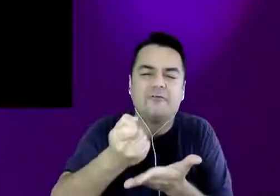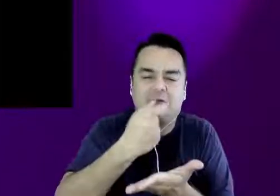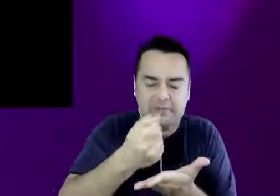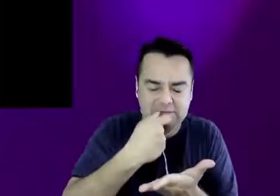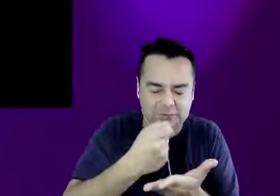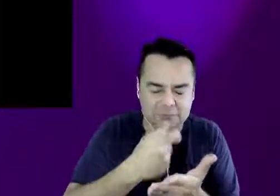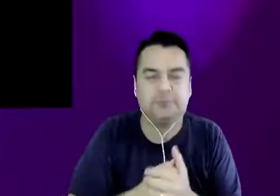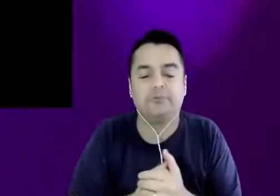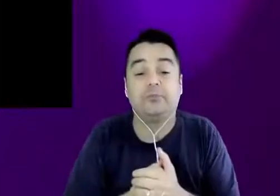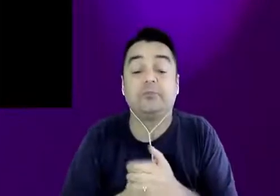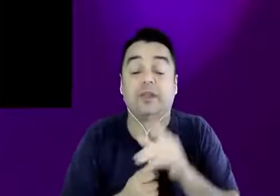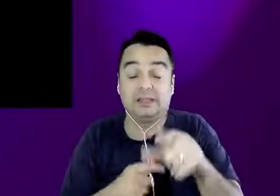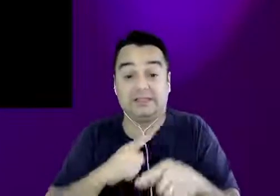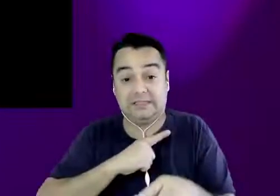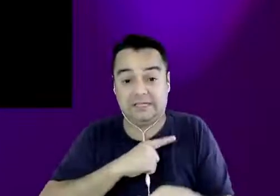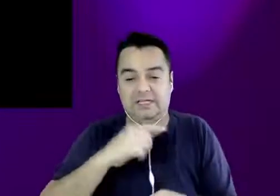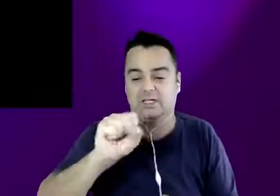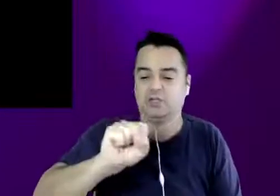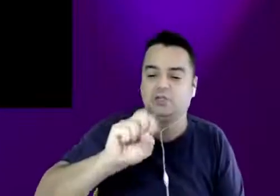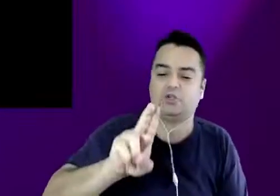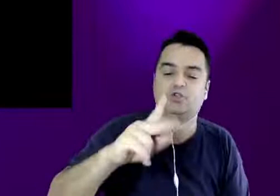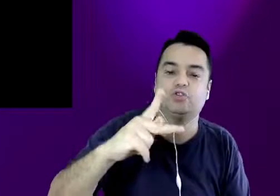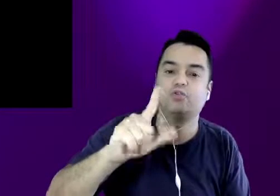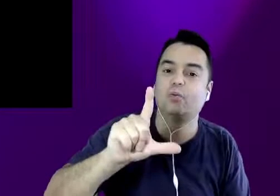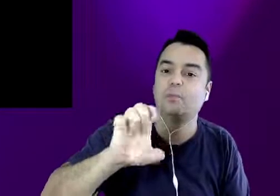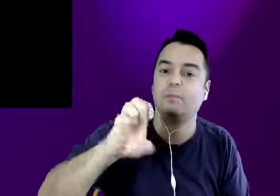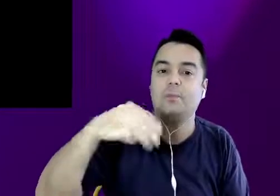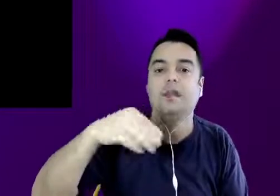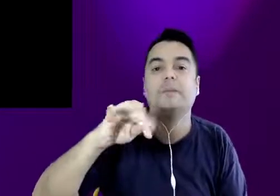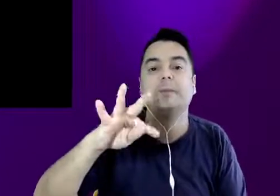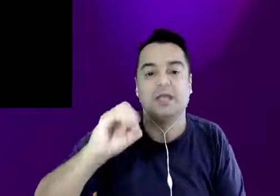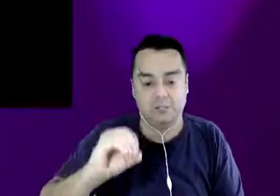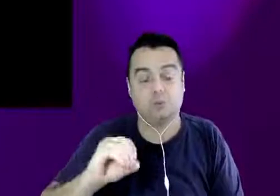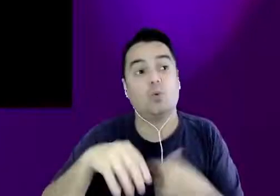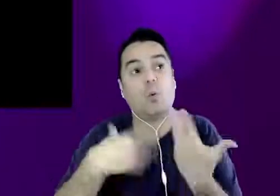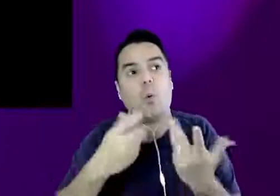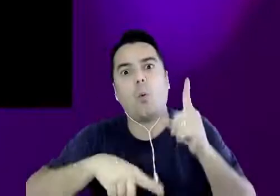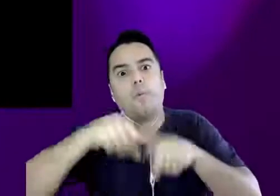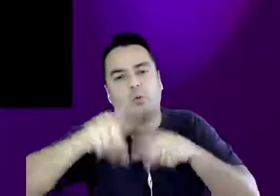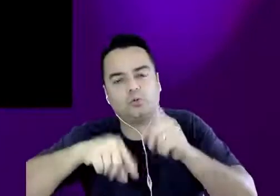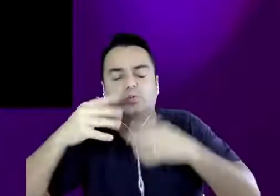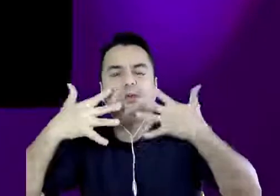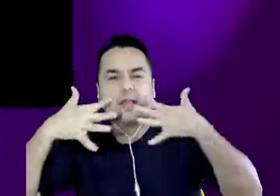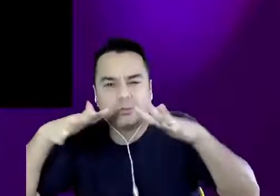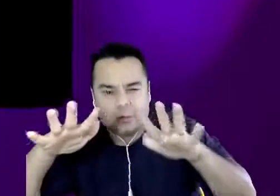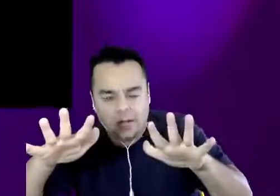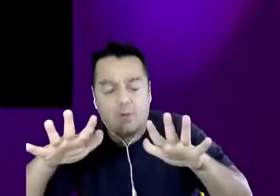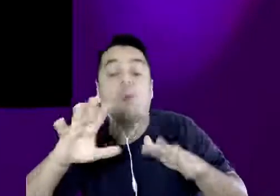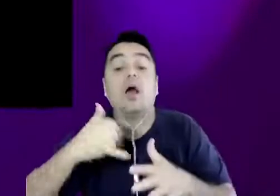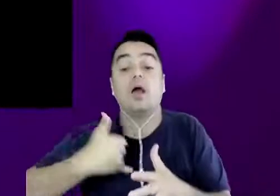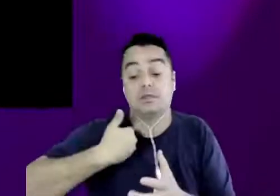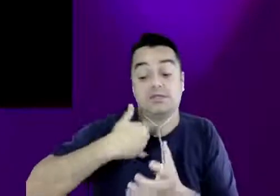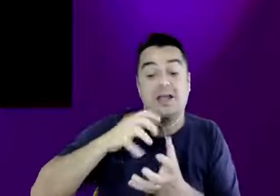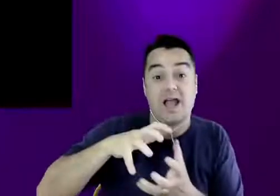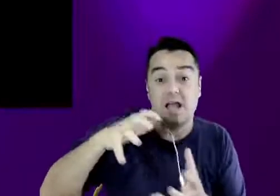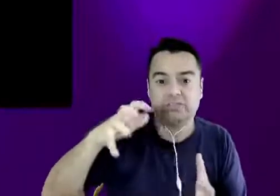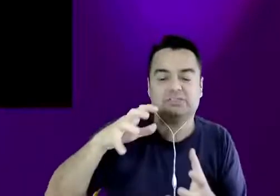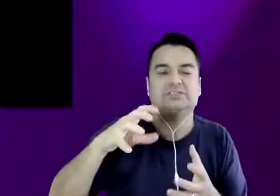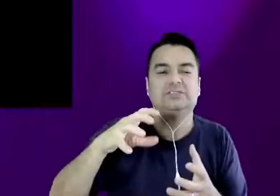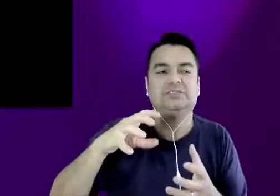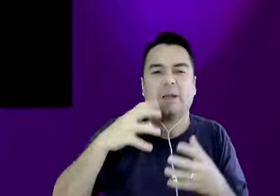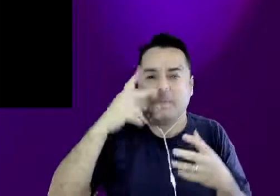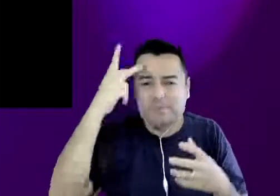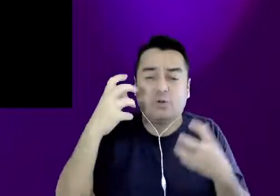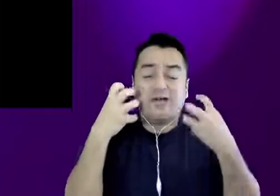natural products, we can delay and retard the process of senescence. Because